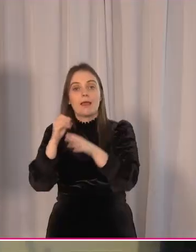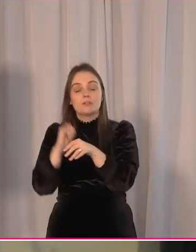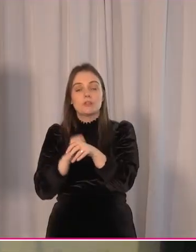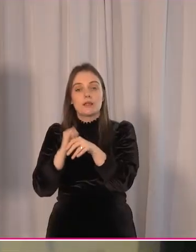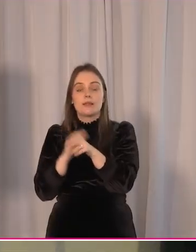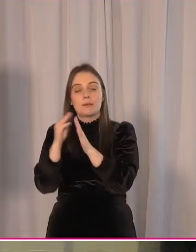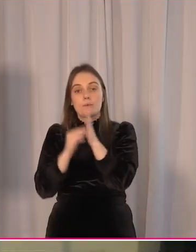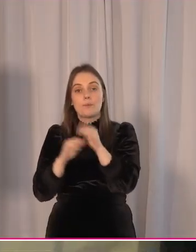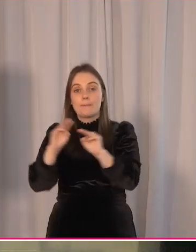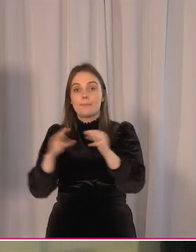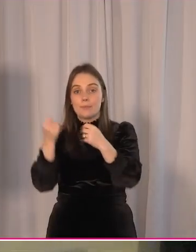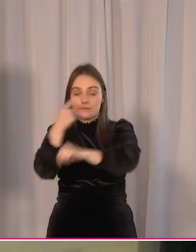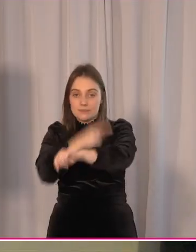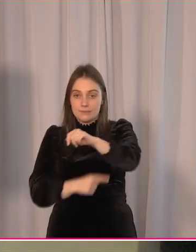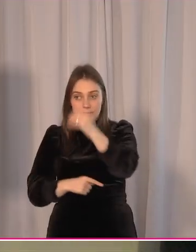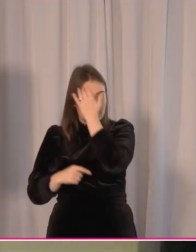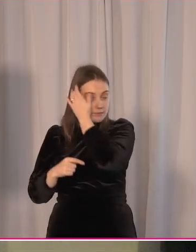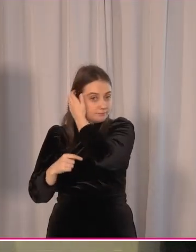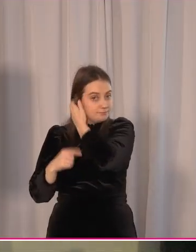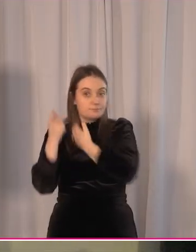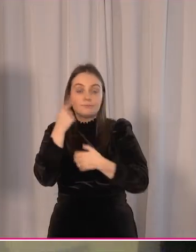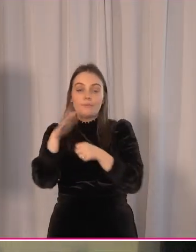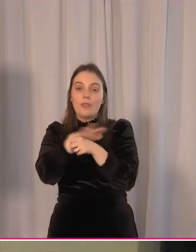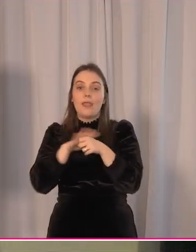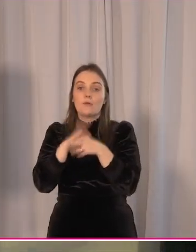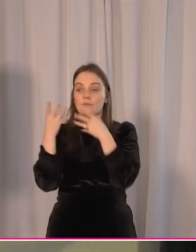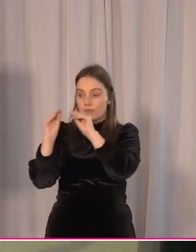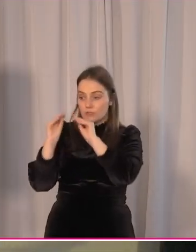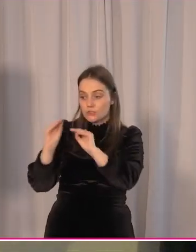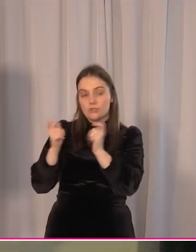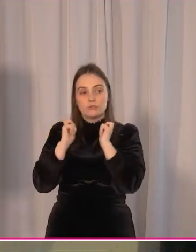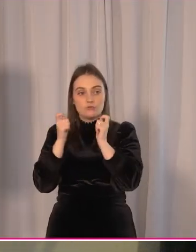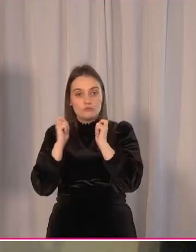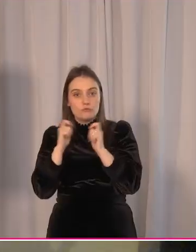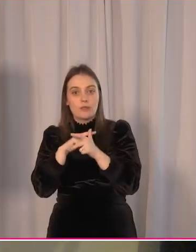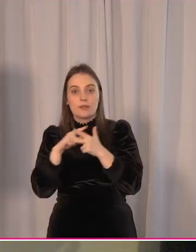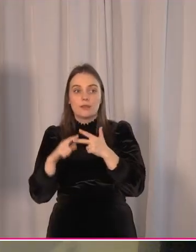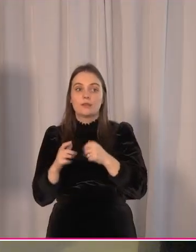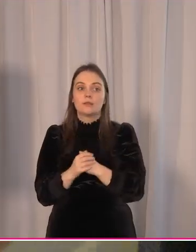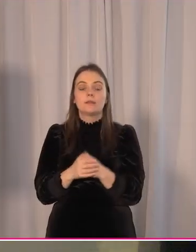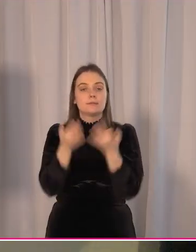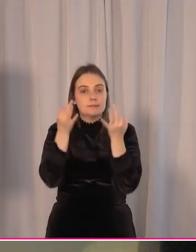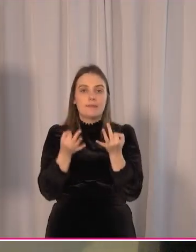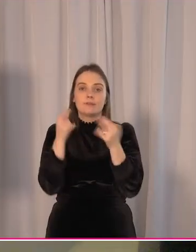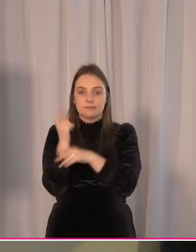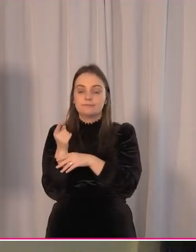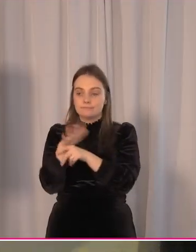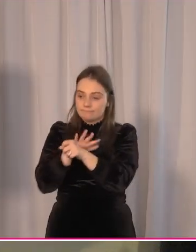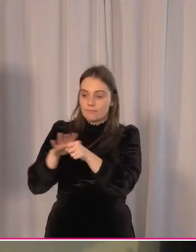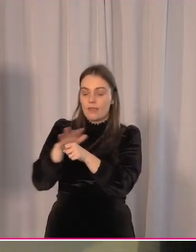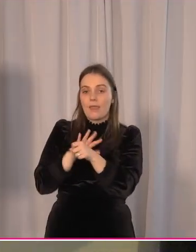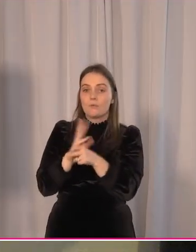People with Disability and looking at the whole area of education and training, this is, definitely an area that we will